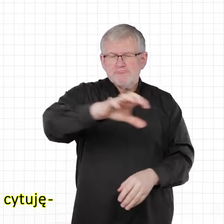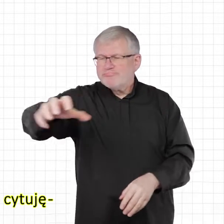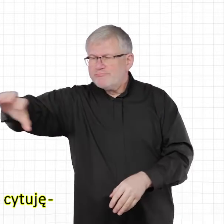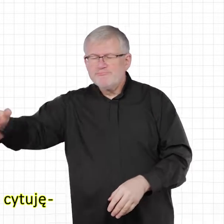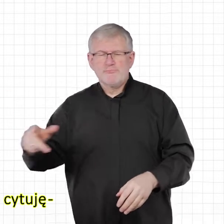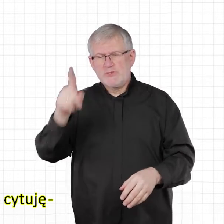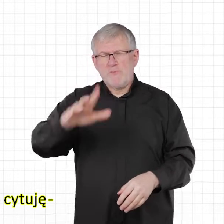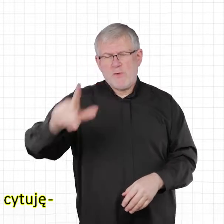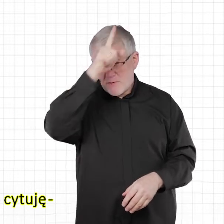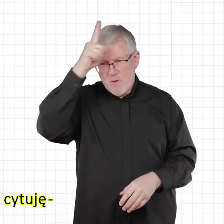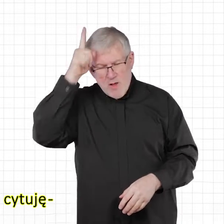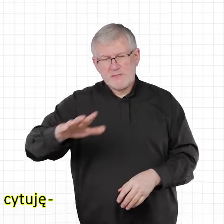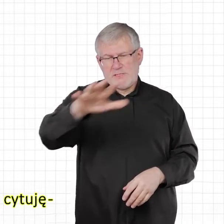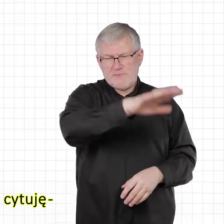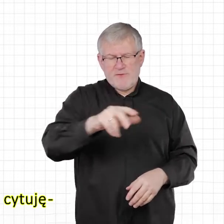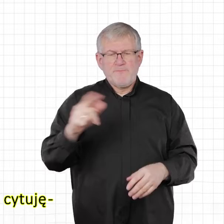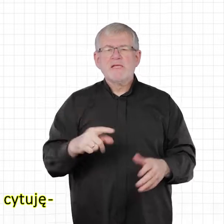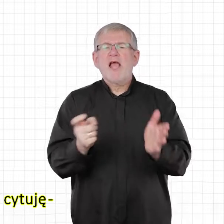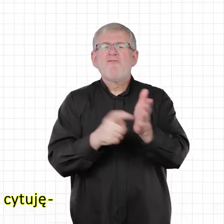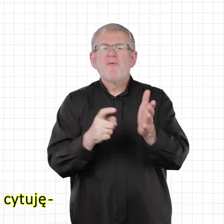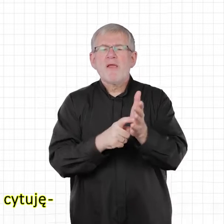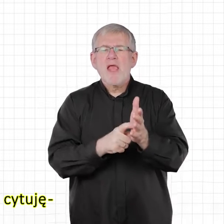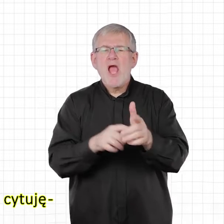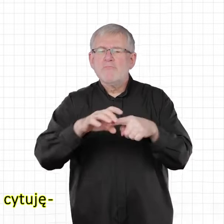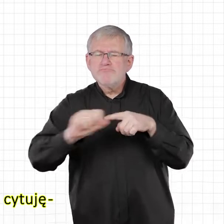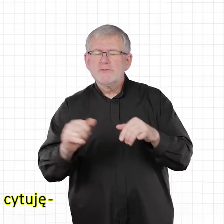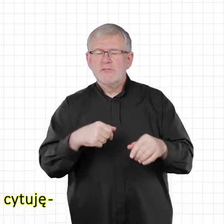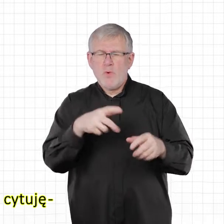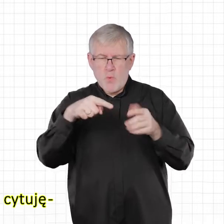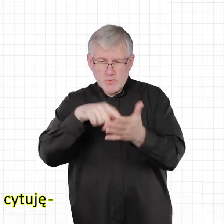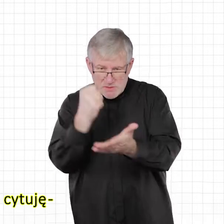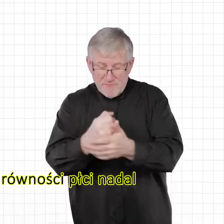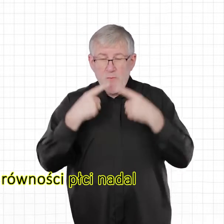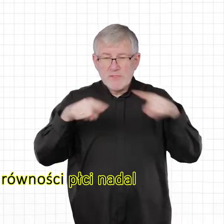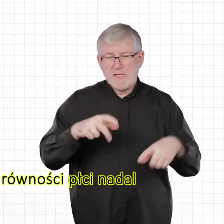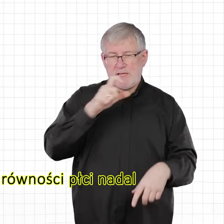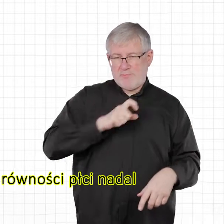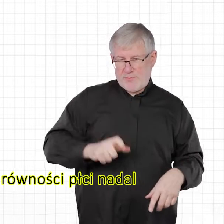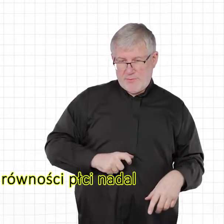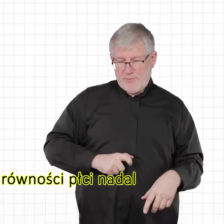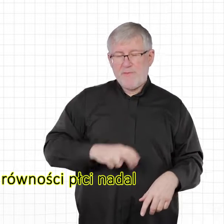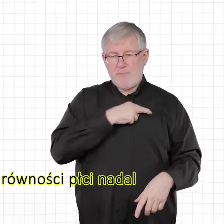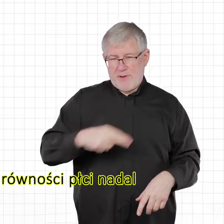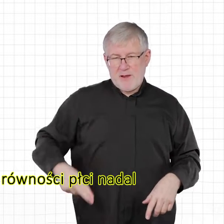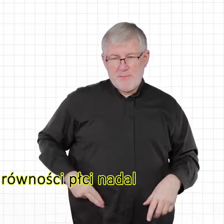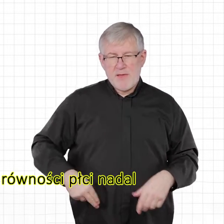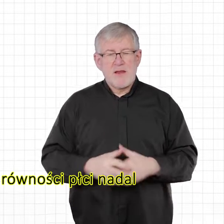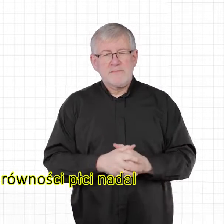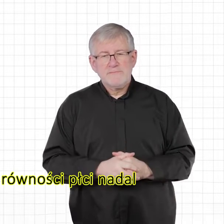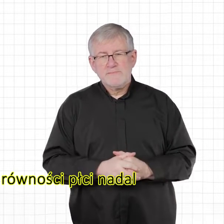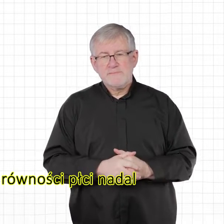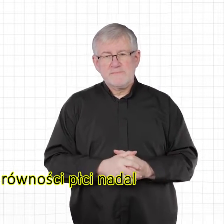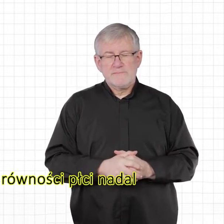The report itself, however, states, and I quote again, "It is clear that improvements are